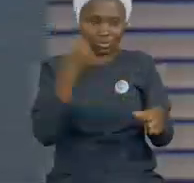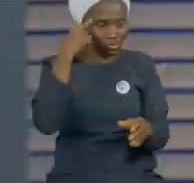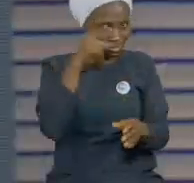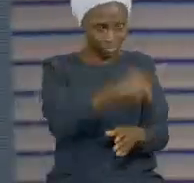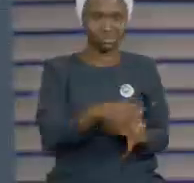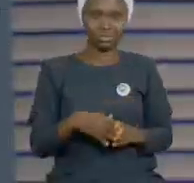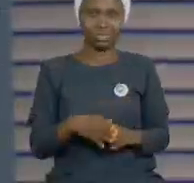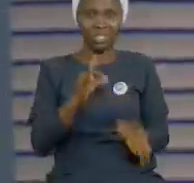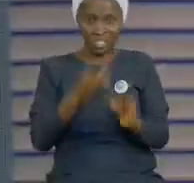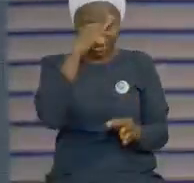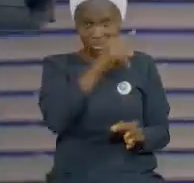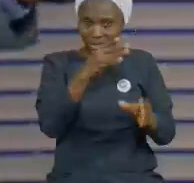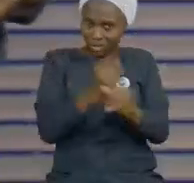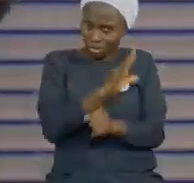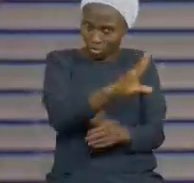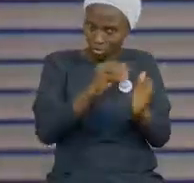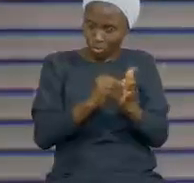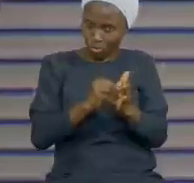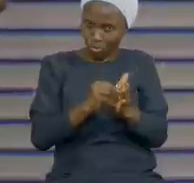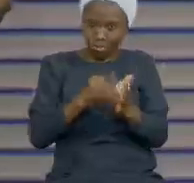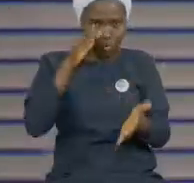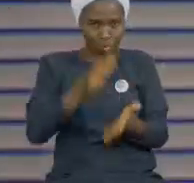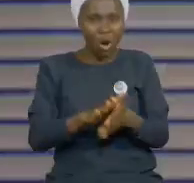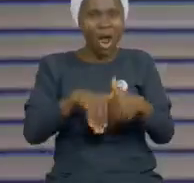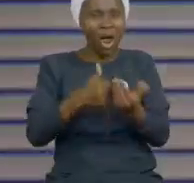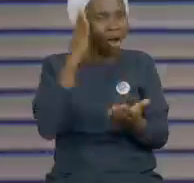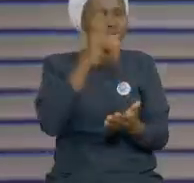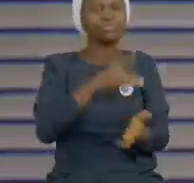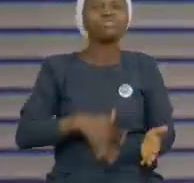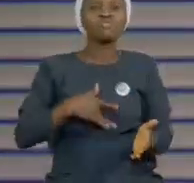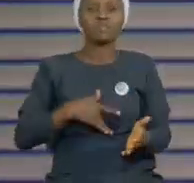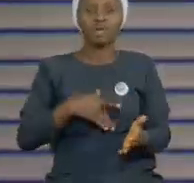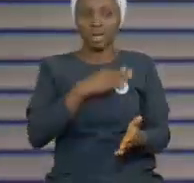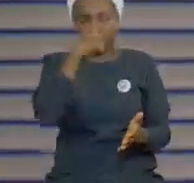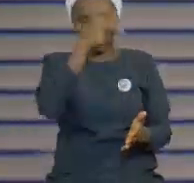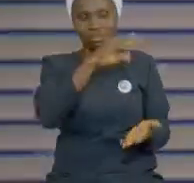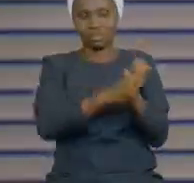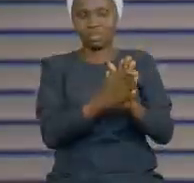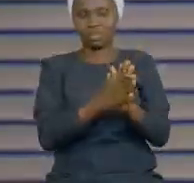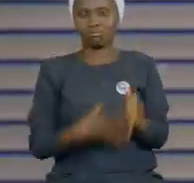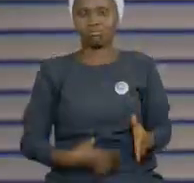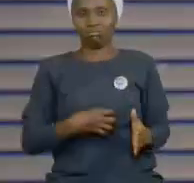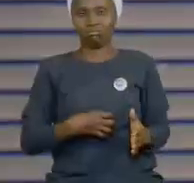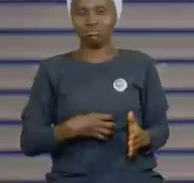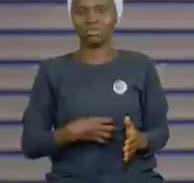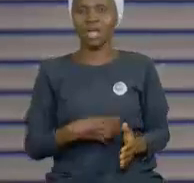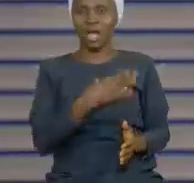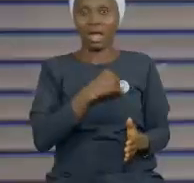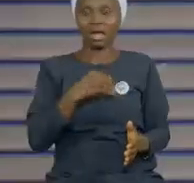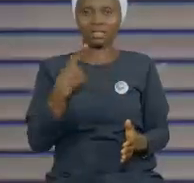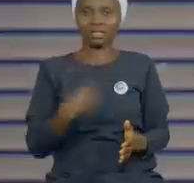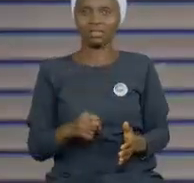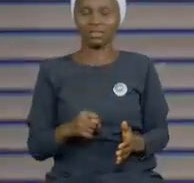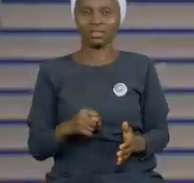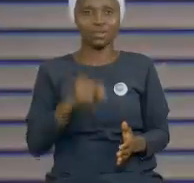You shouldn't do that. He was angry. Herodias was angry. And Herodias, that wife, was trying to